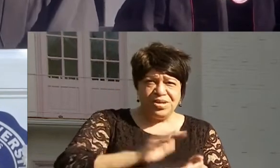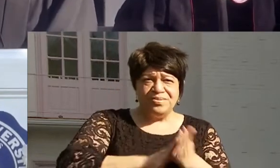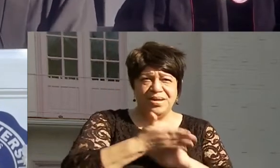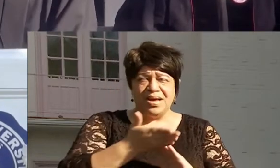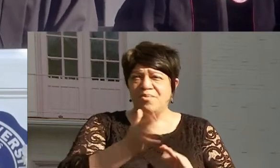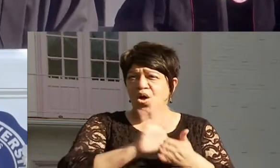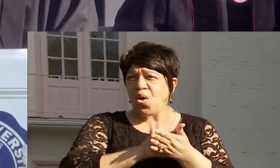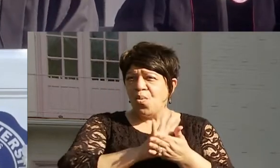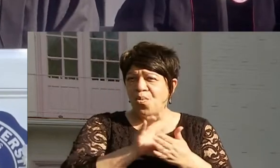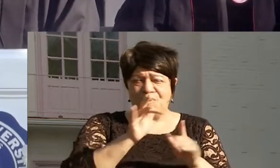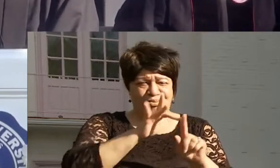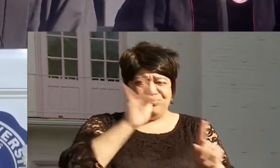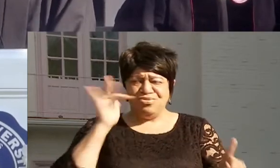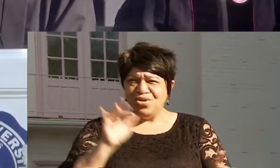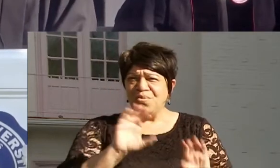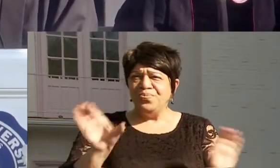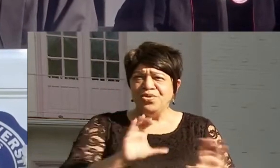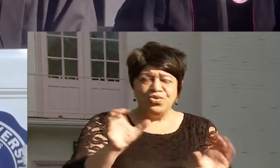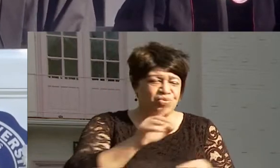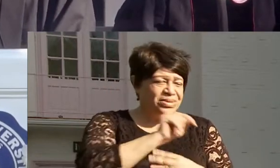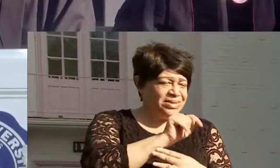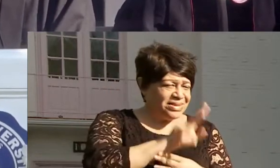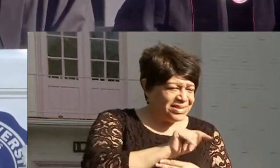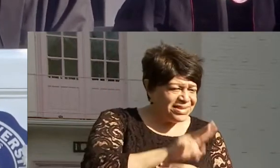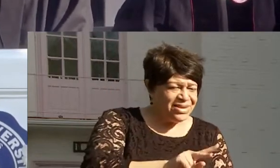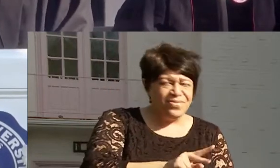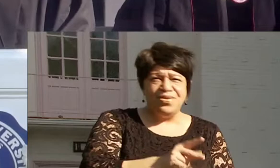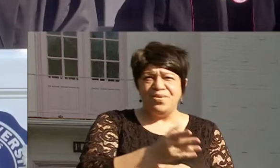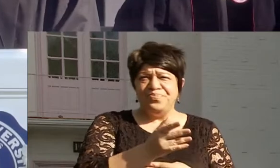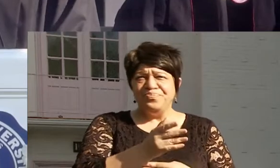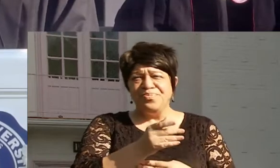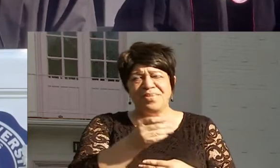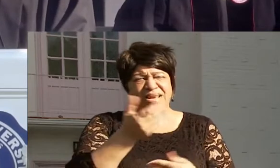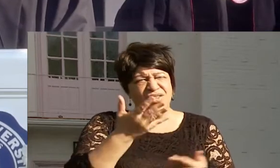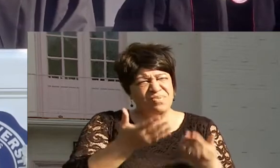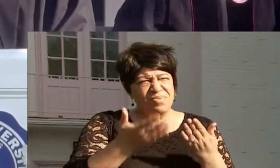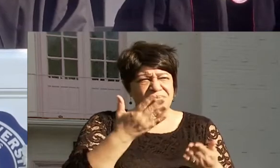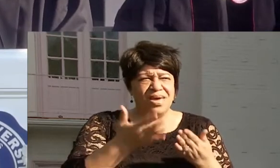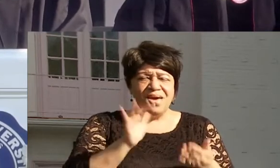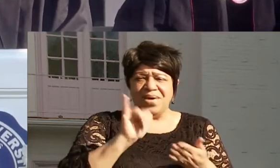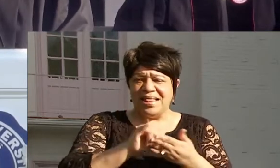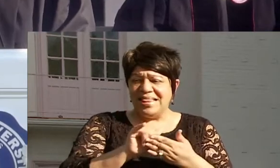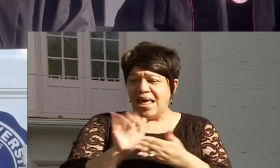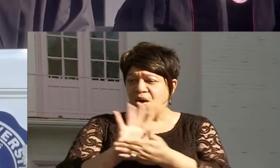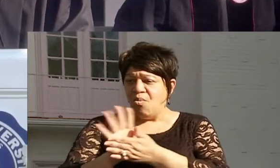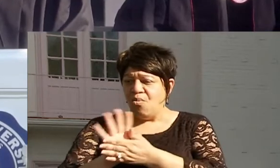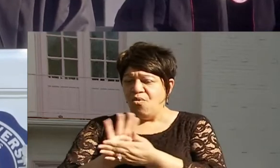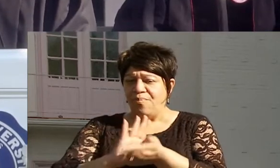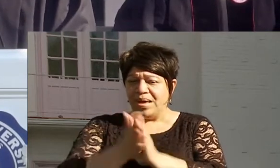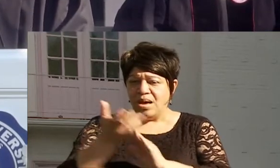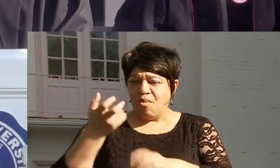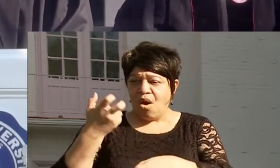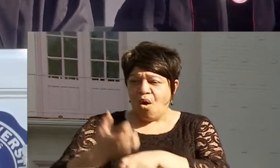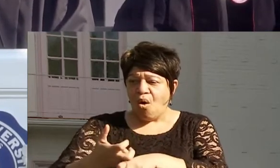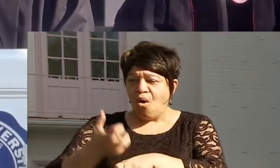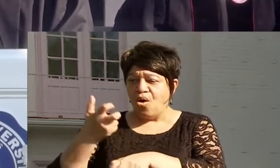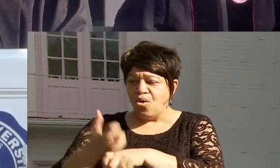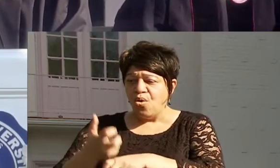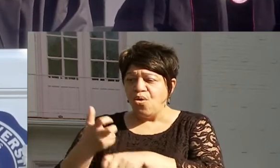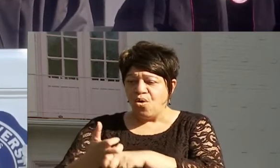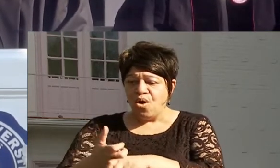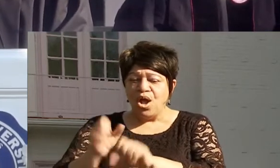television shows from sitcoms to hour-long dramas, just in case those movie roles get harder and harder to come